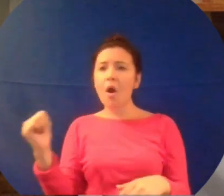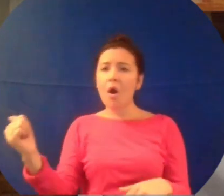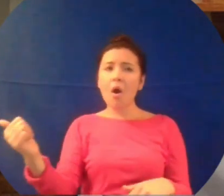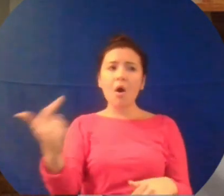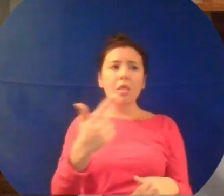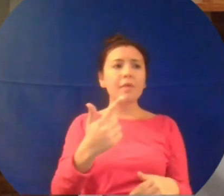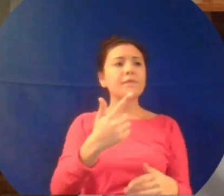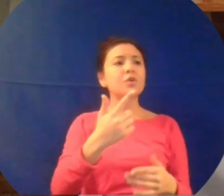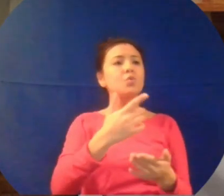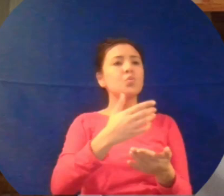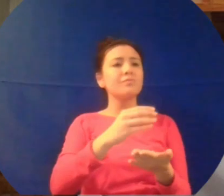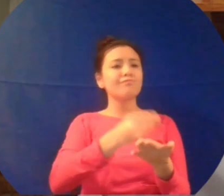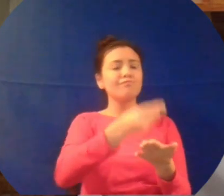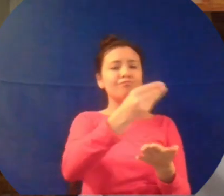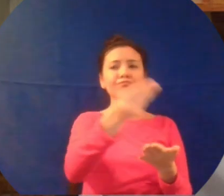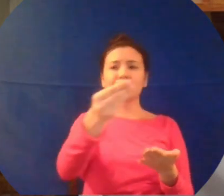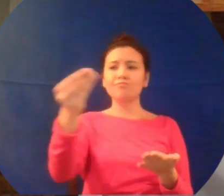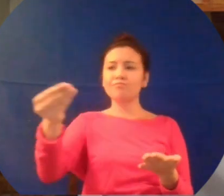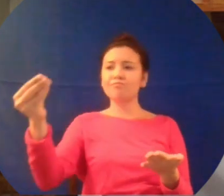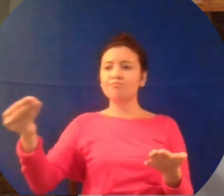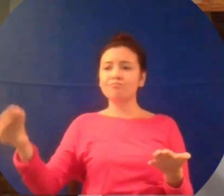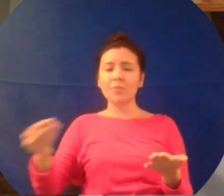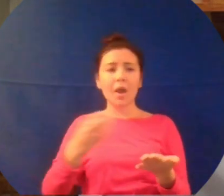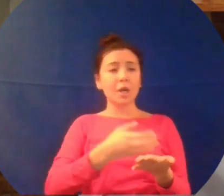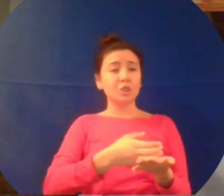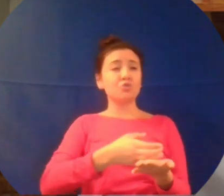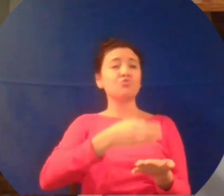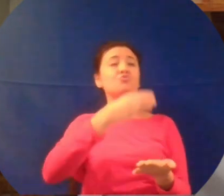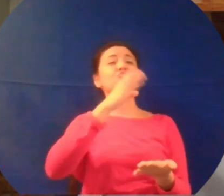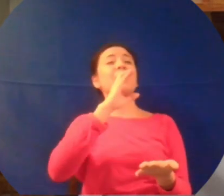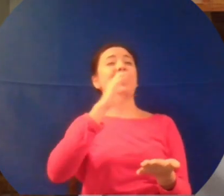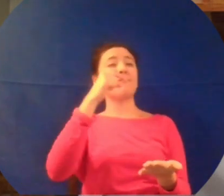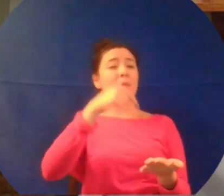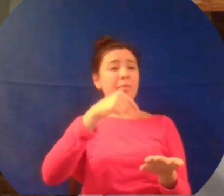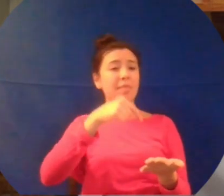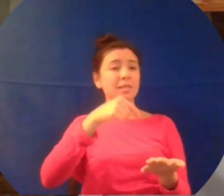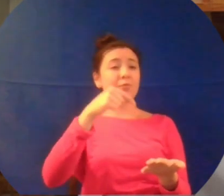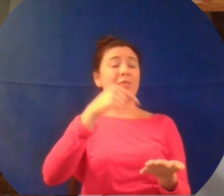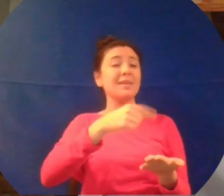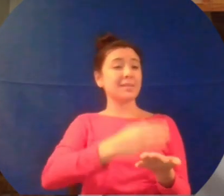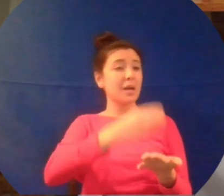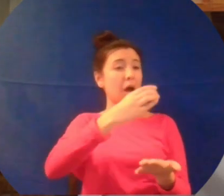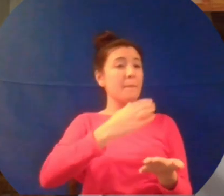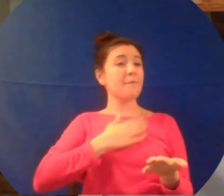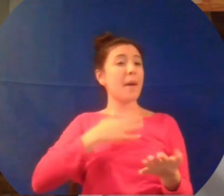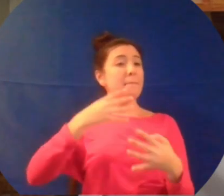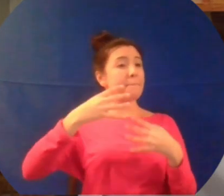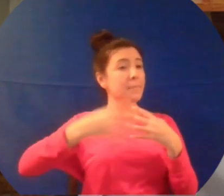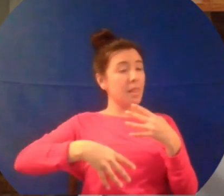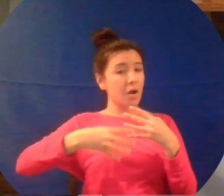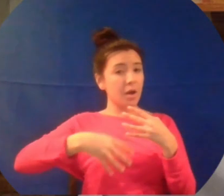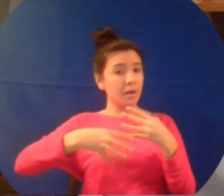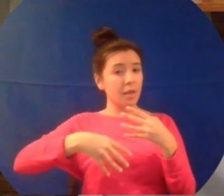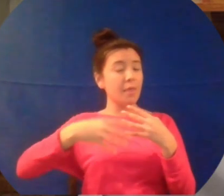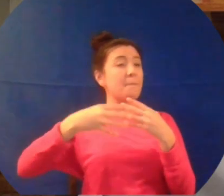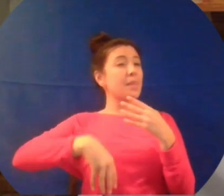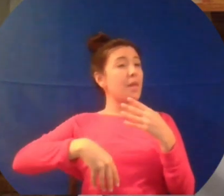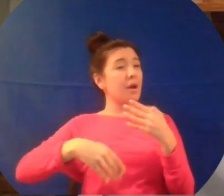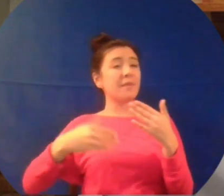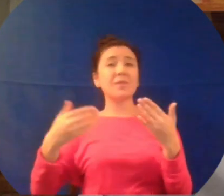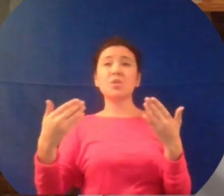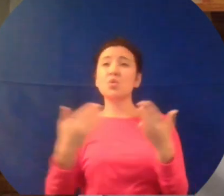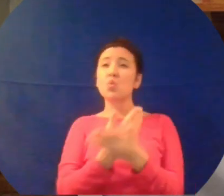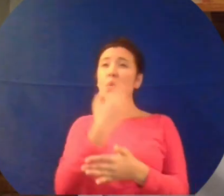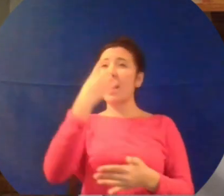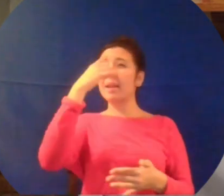this, all of you, and drink from it. For this is the chalice of my blood,